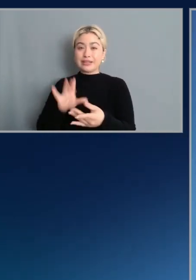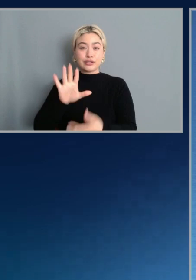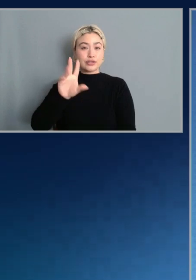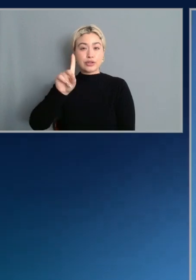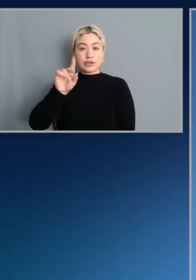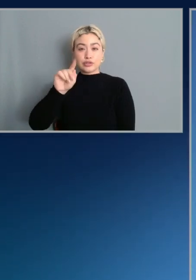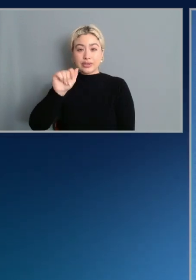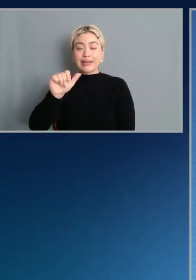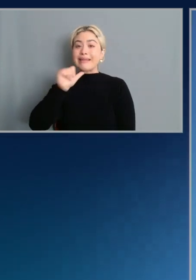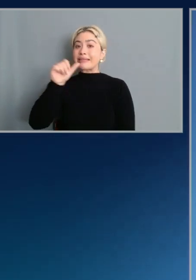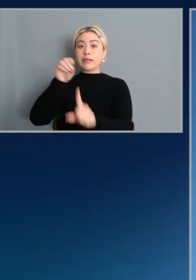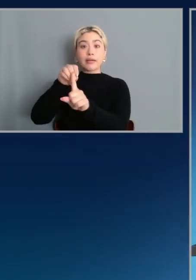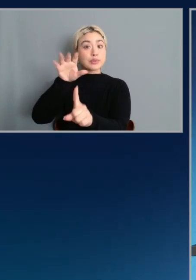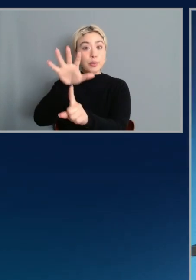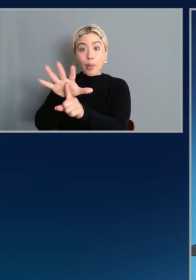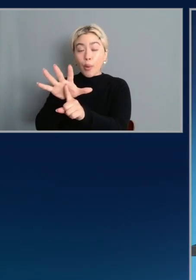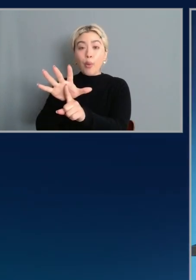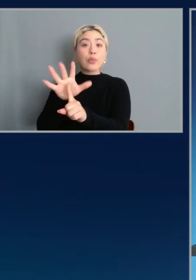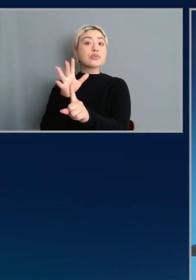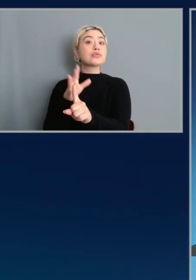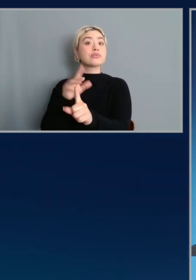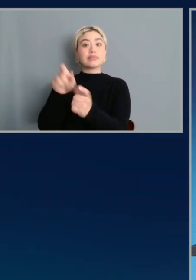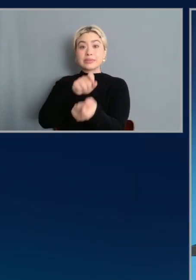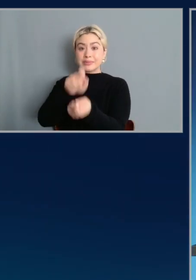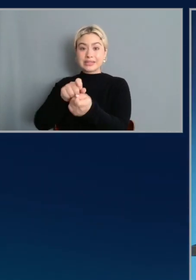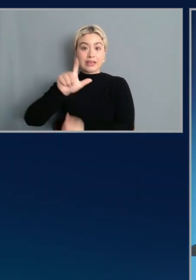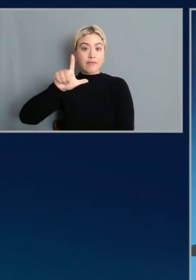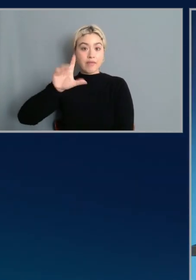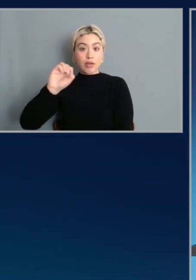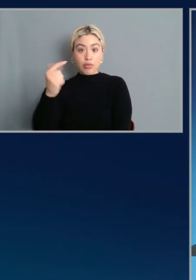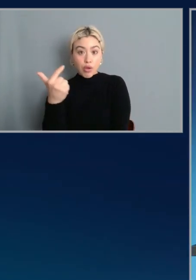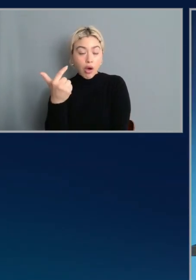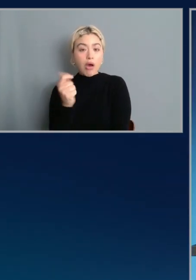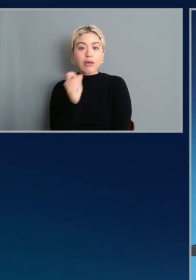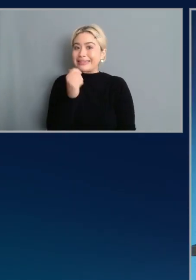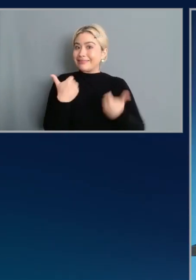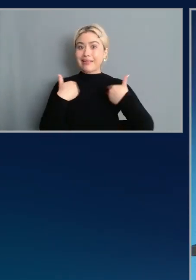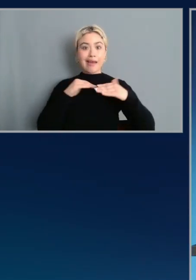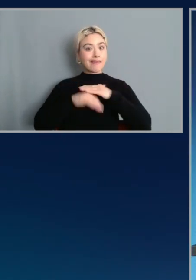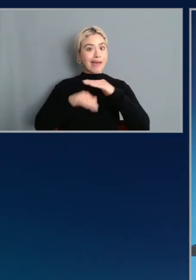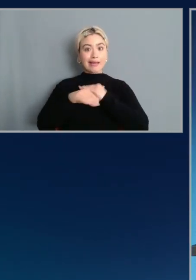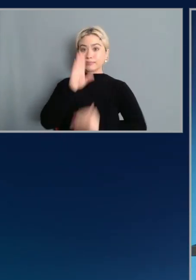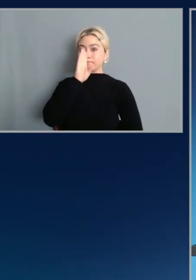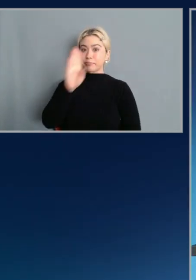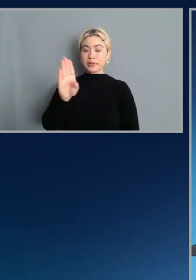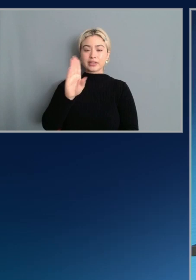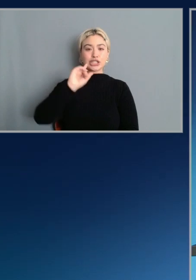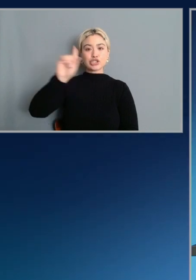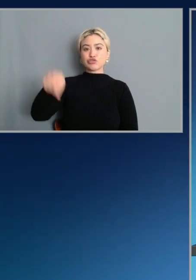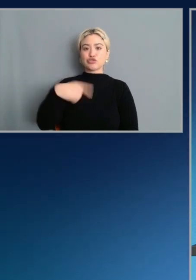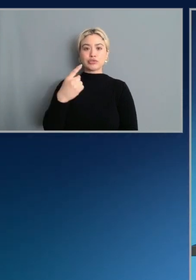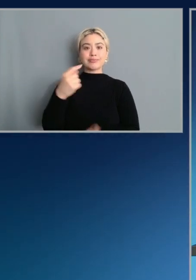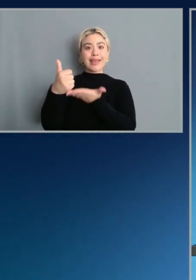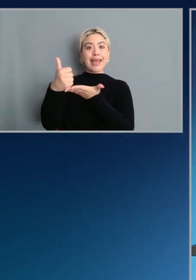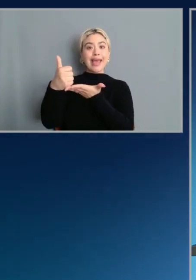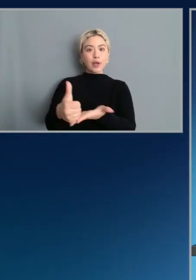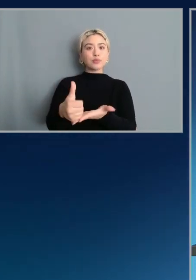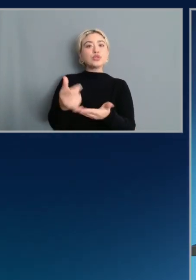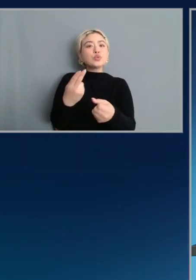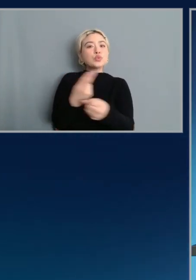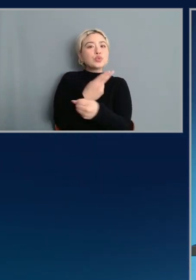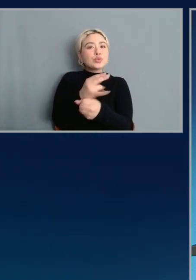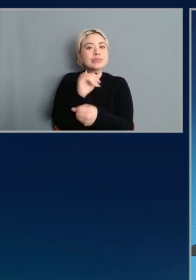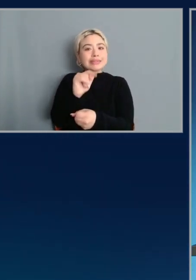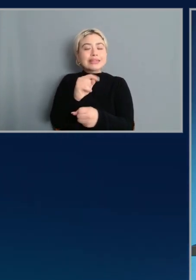to that specific log, right? It doesn't have access to it directly. It just helps you work with it, right? You are,